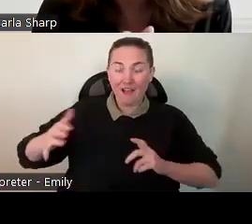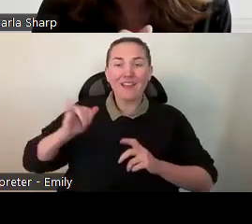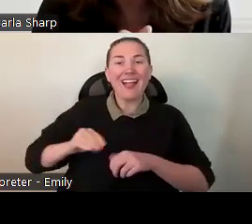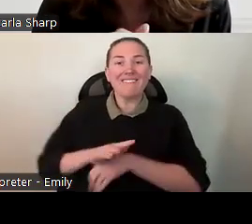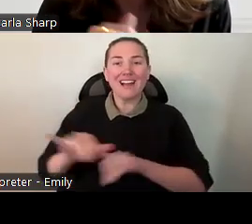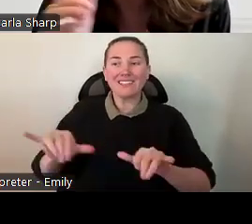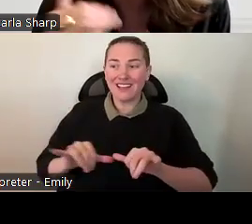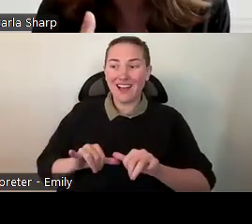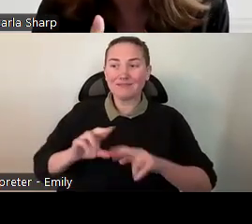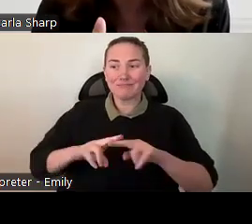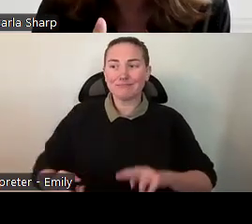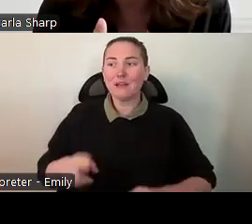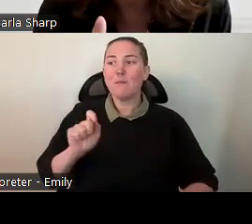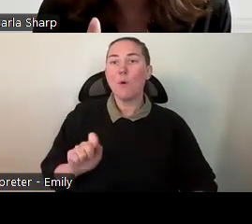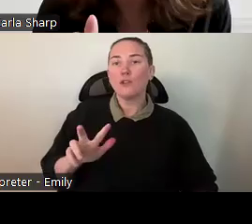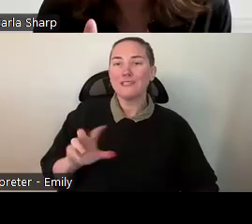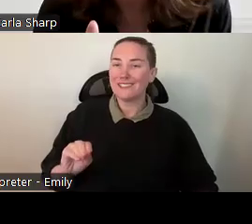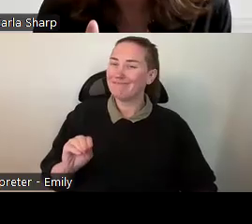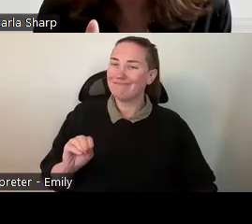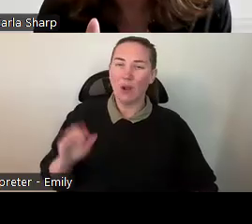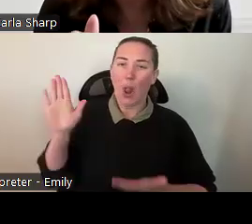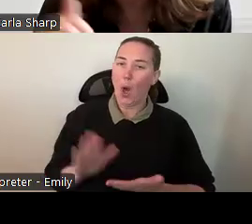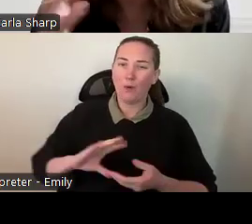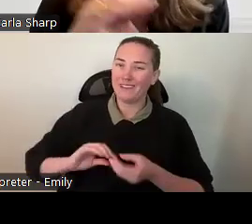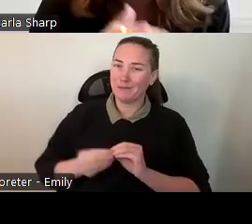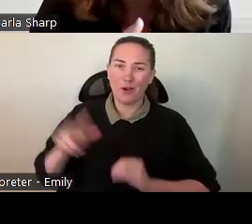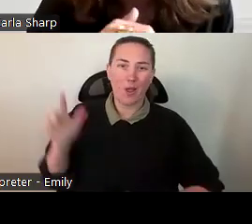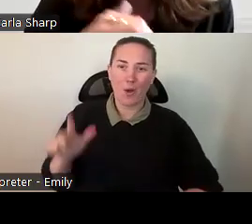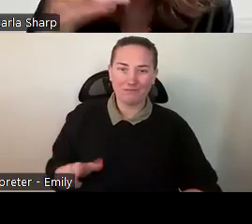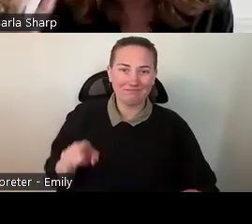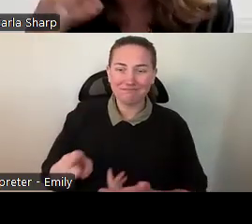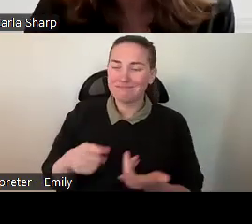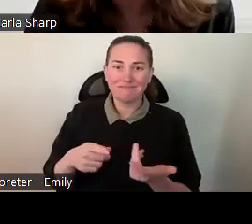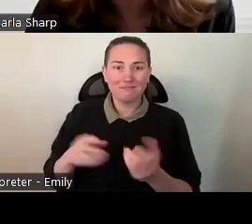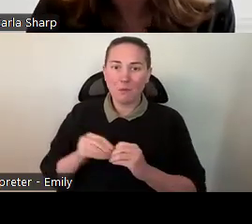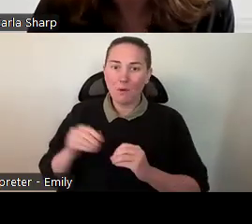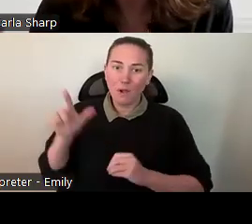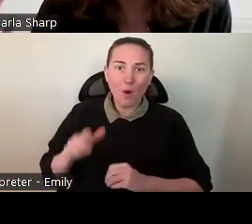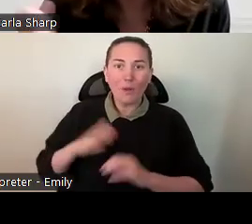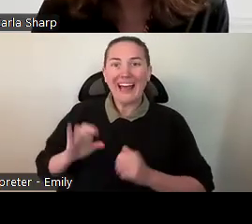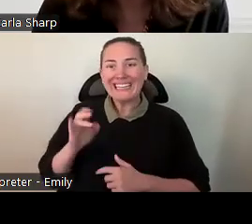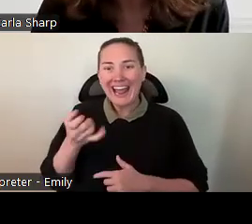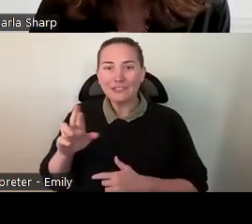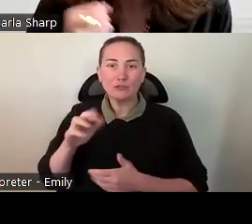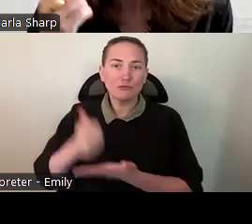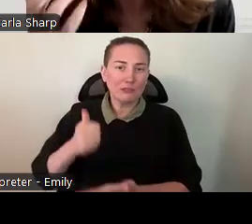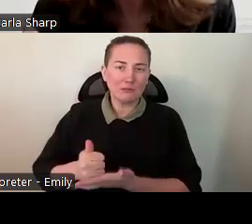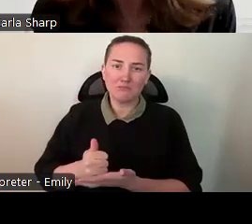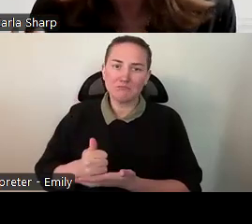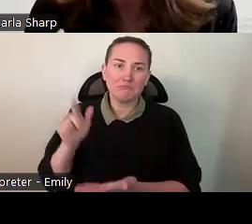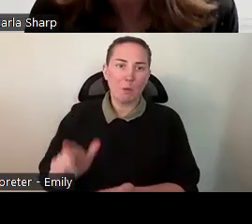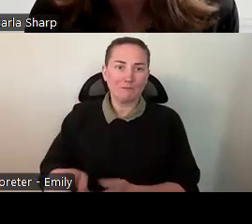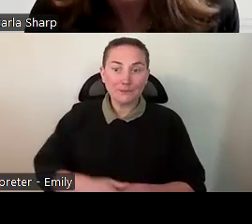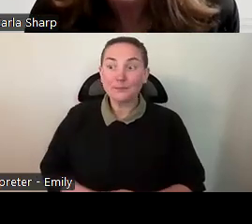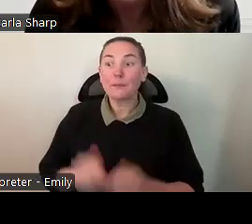to 0.30, which is quite low if you think about that. That's lower than cancer treatment, for instance.